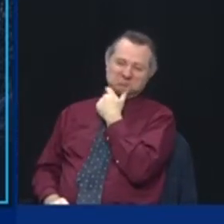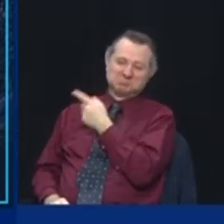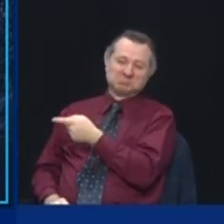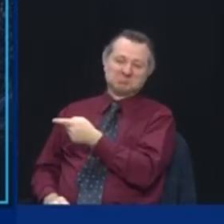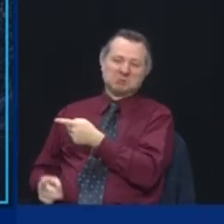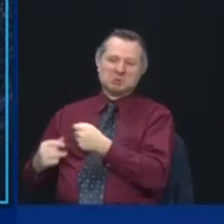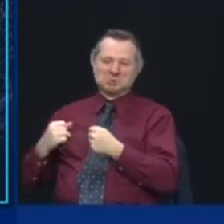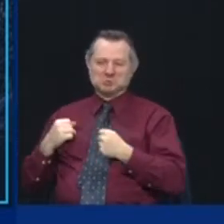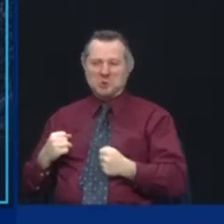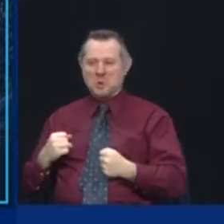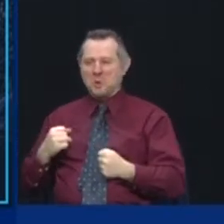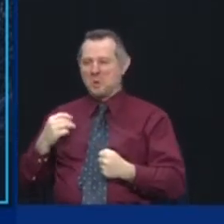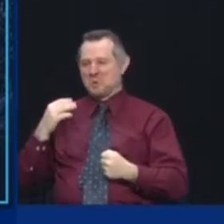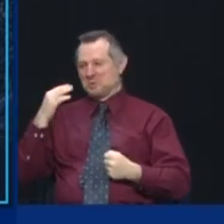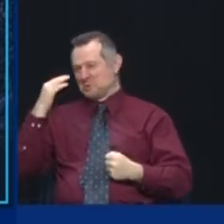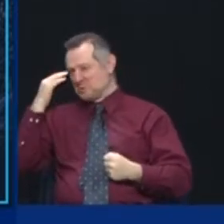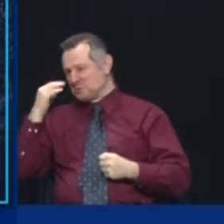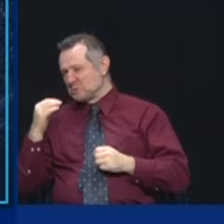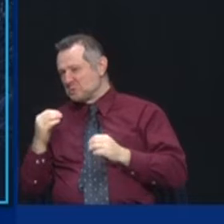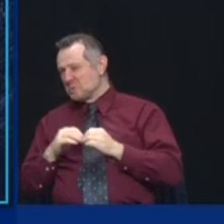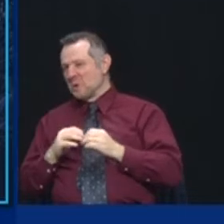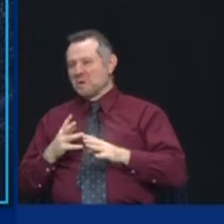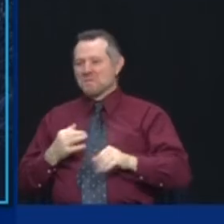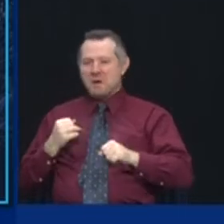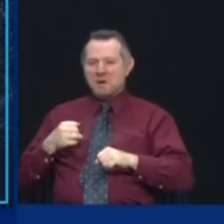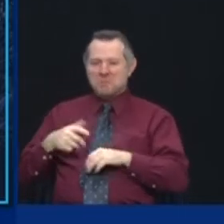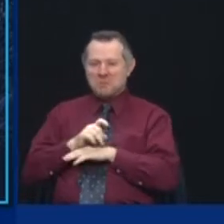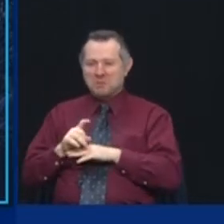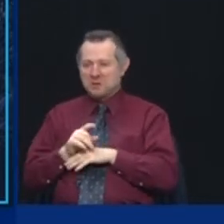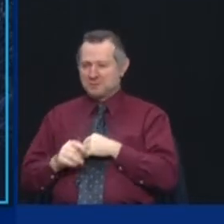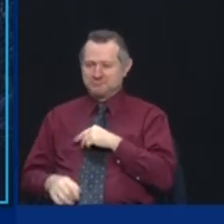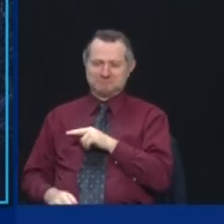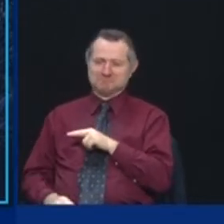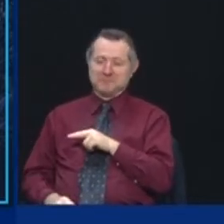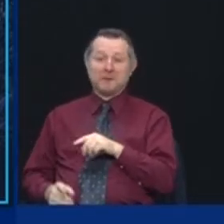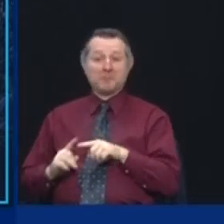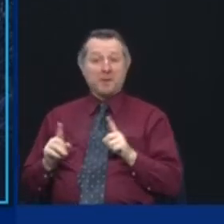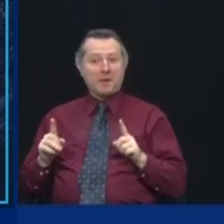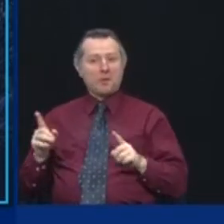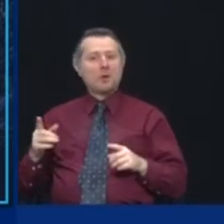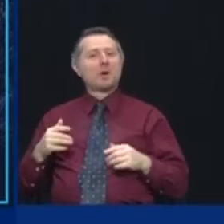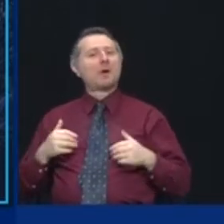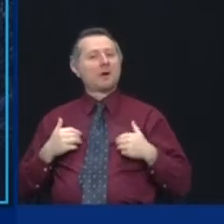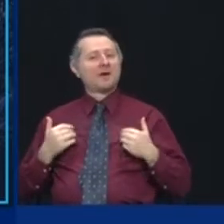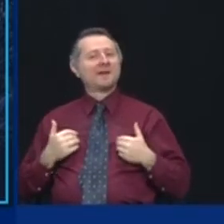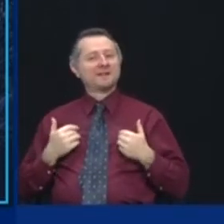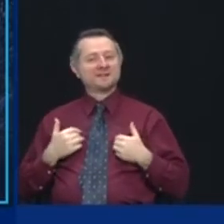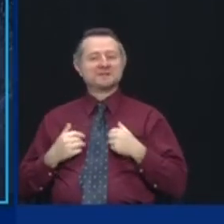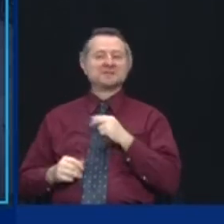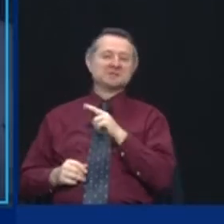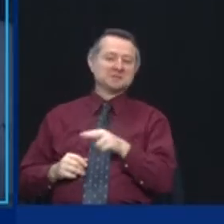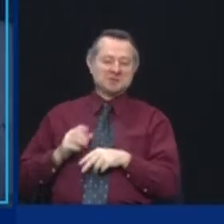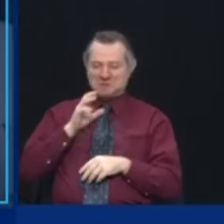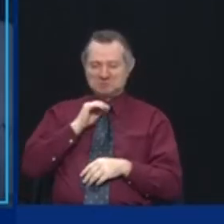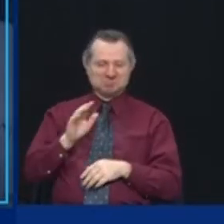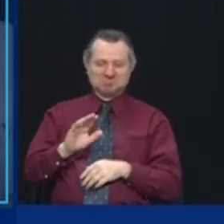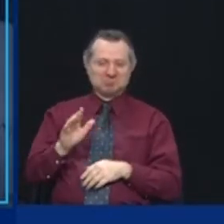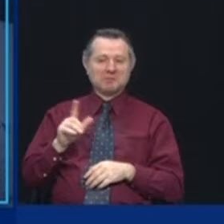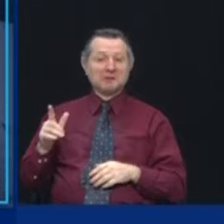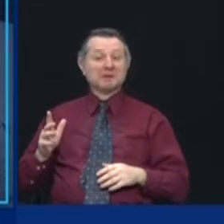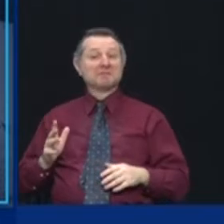than you may appear, and he's younger than his years also. So he's an official member of the team, and they have teamed